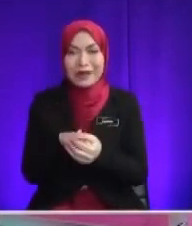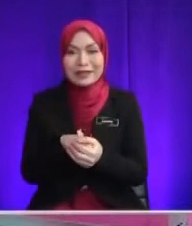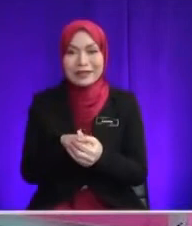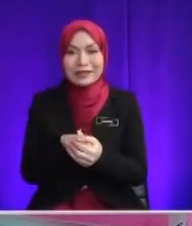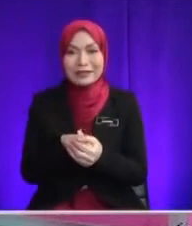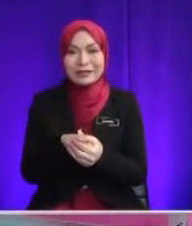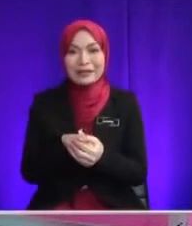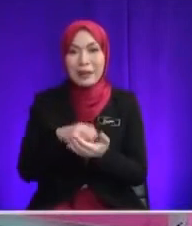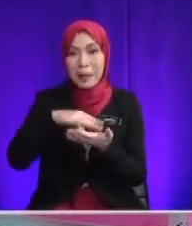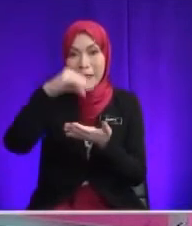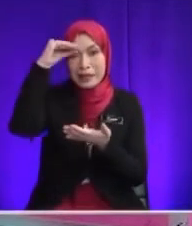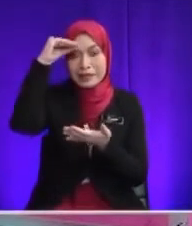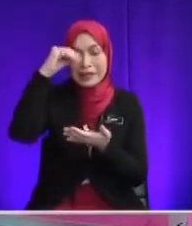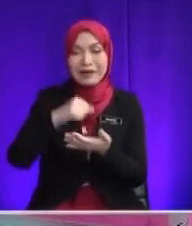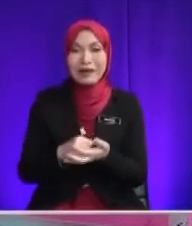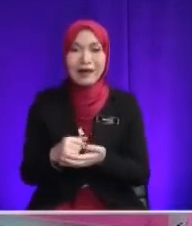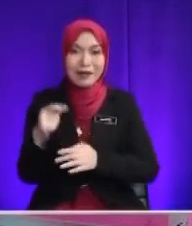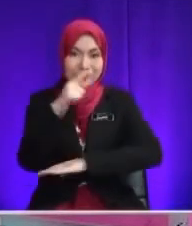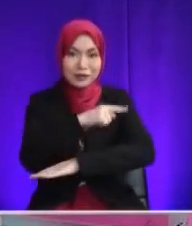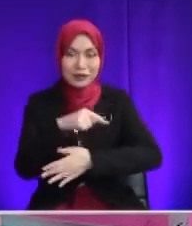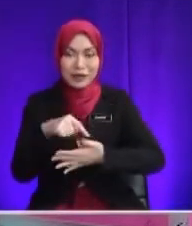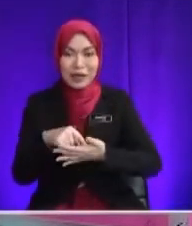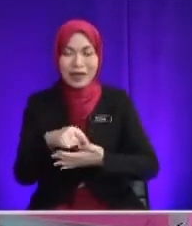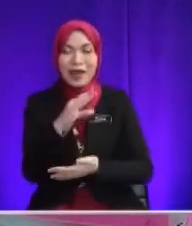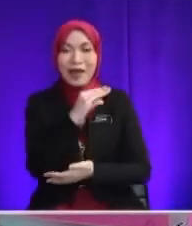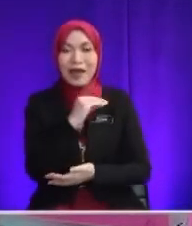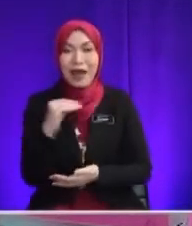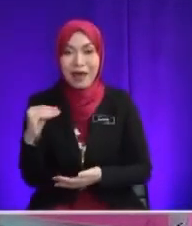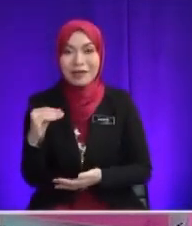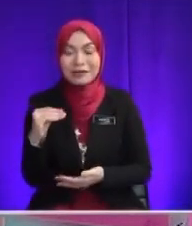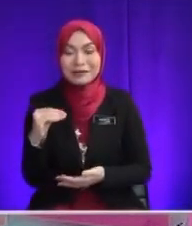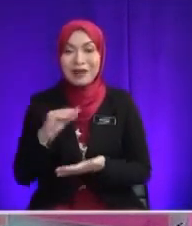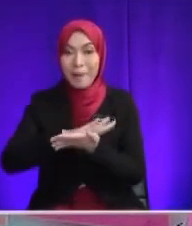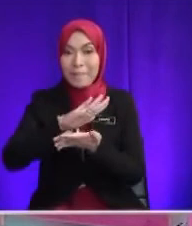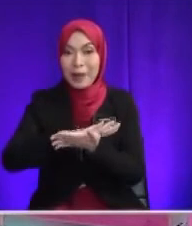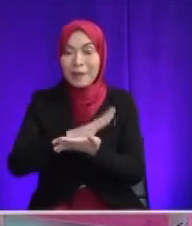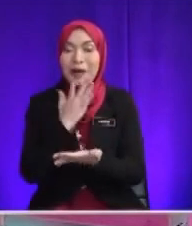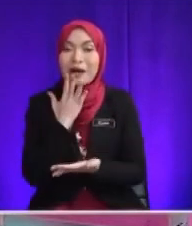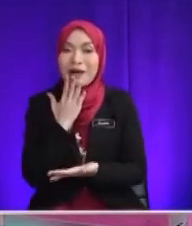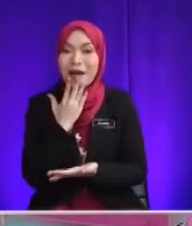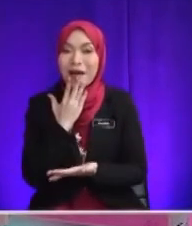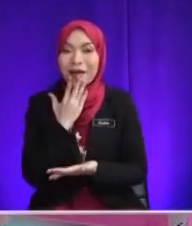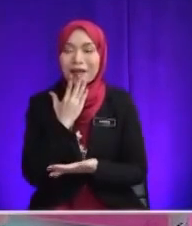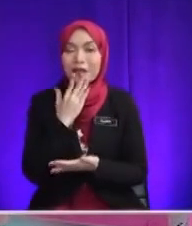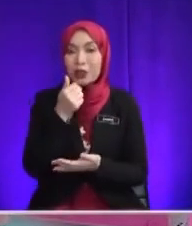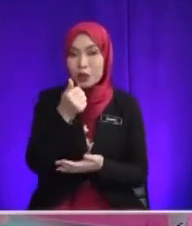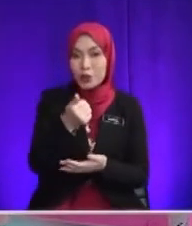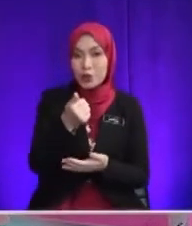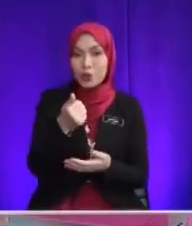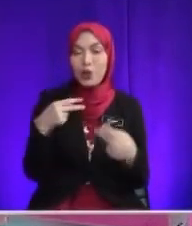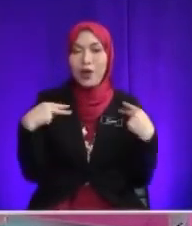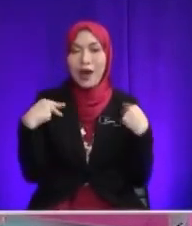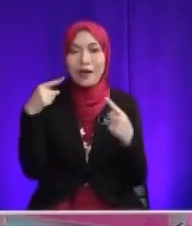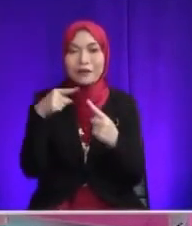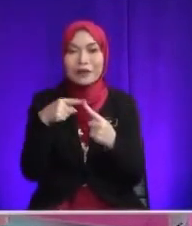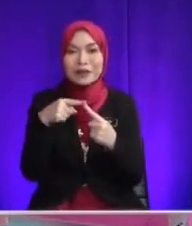students are going to be shown a few coloured papers. Okay. Yeah, that one. And then they are going to pick one of their favorite